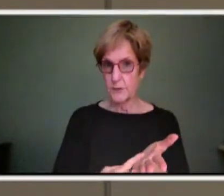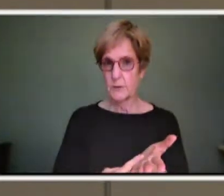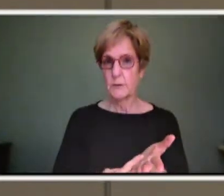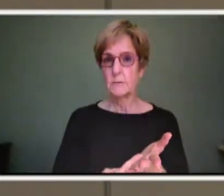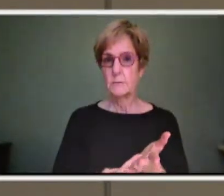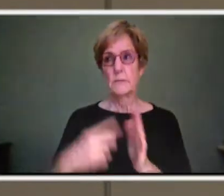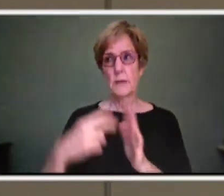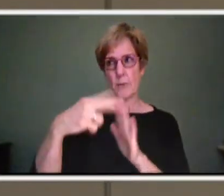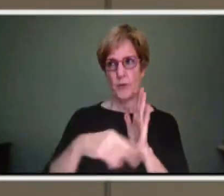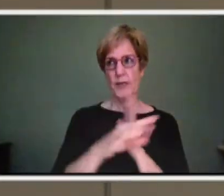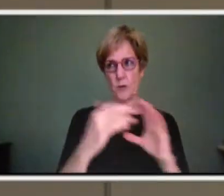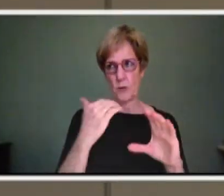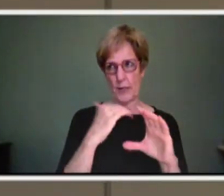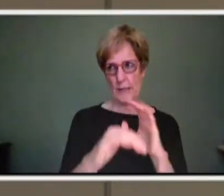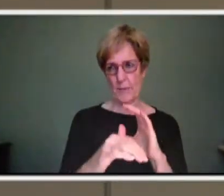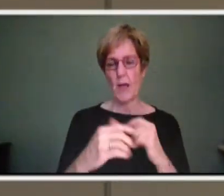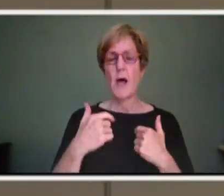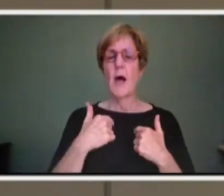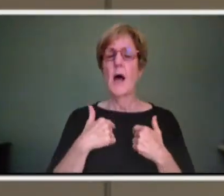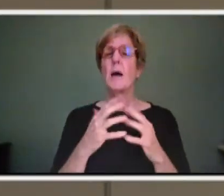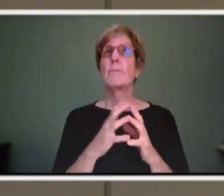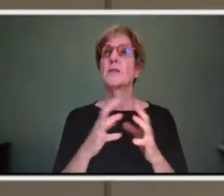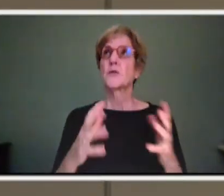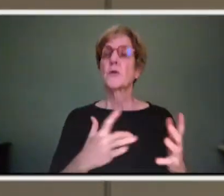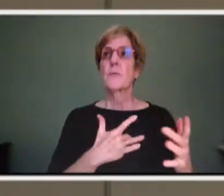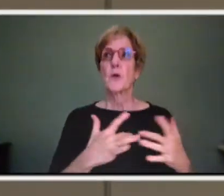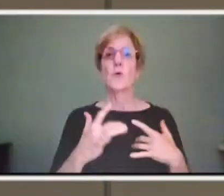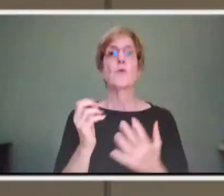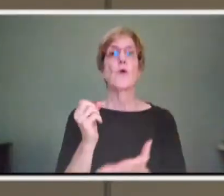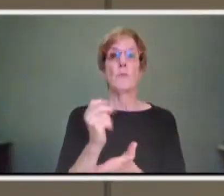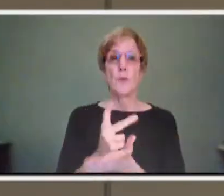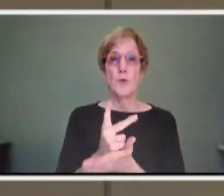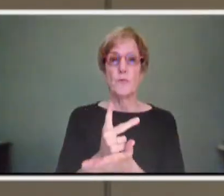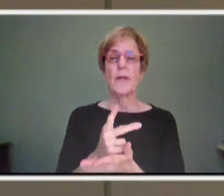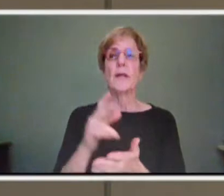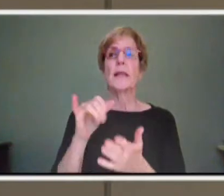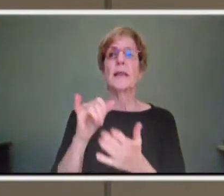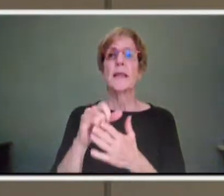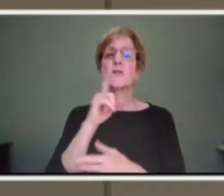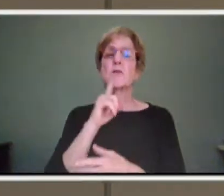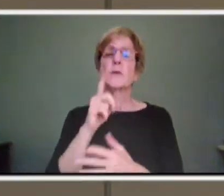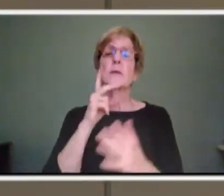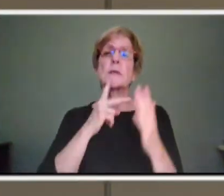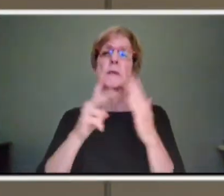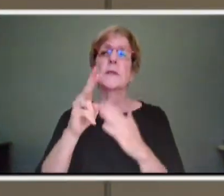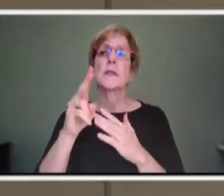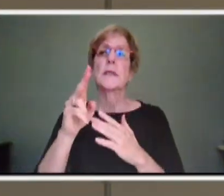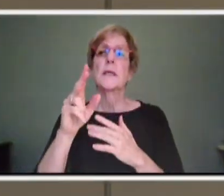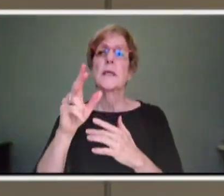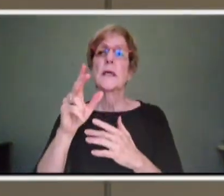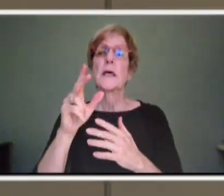her email, I'm extremely concerned with approving speculative TOD petitions along